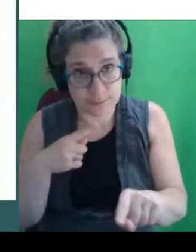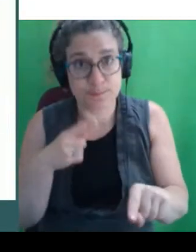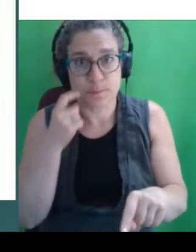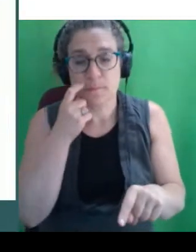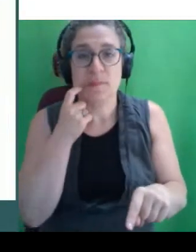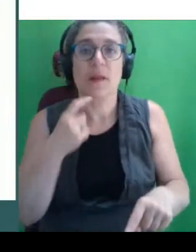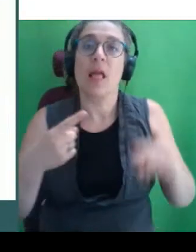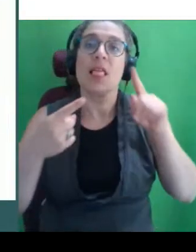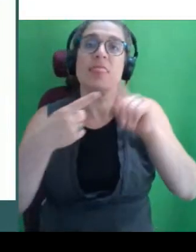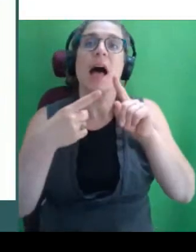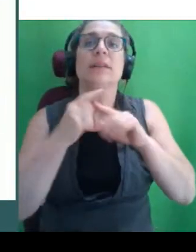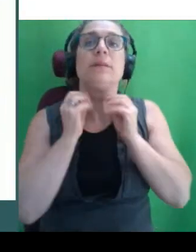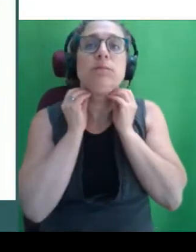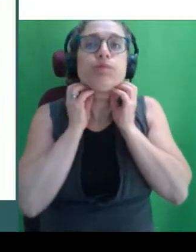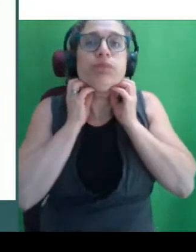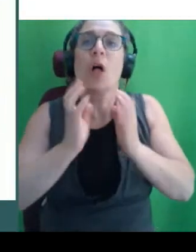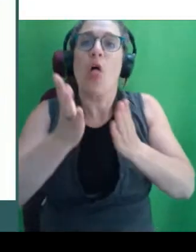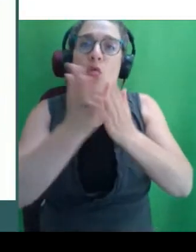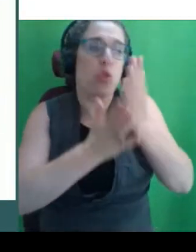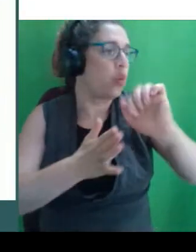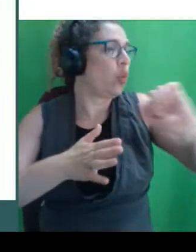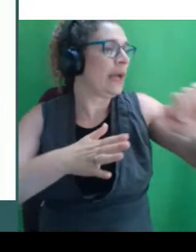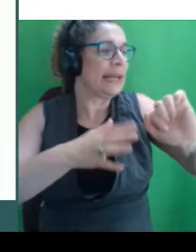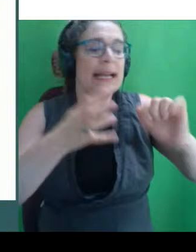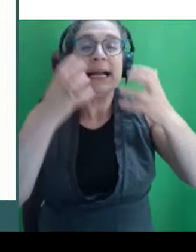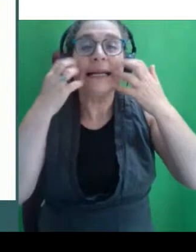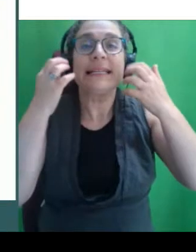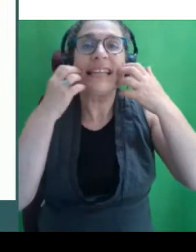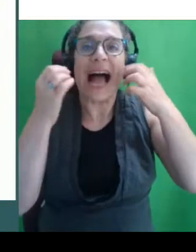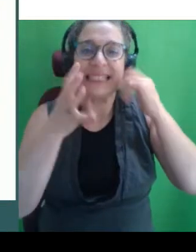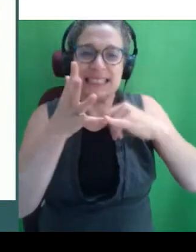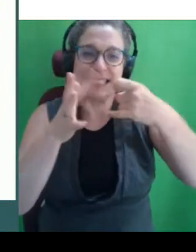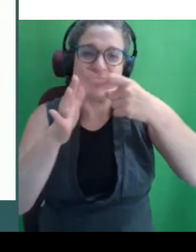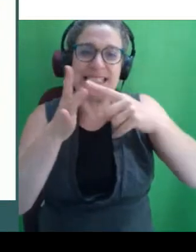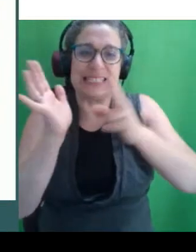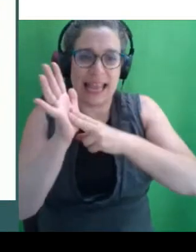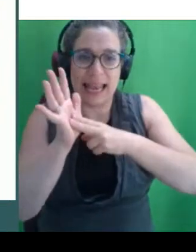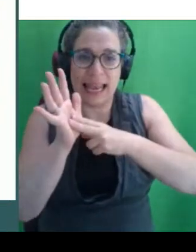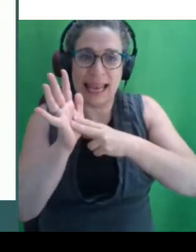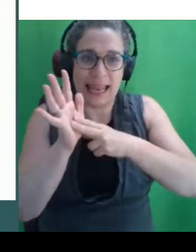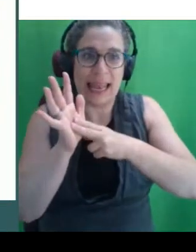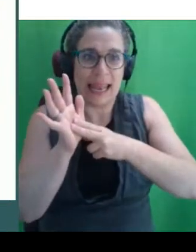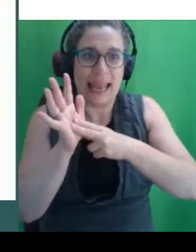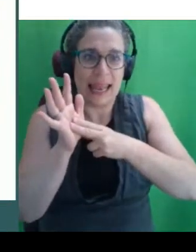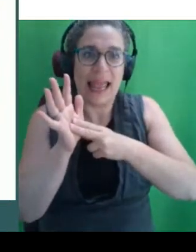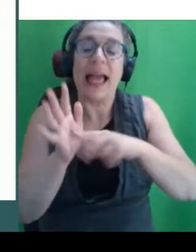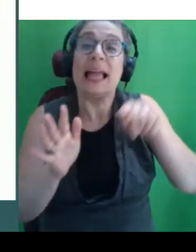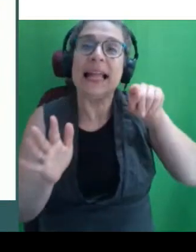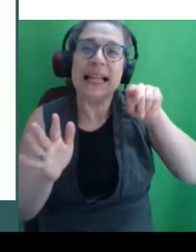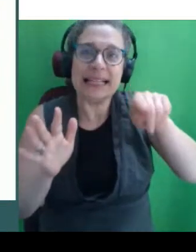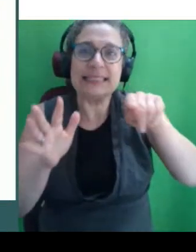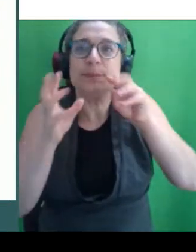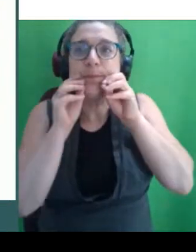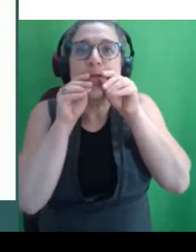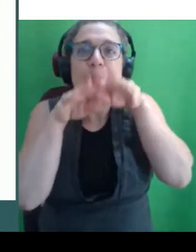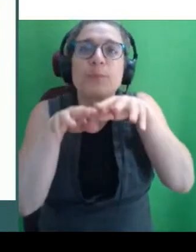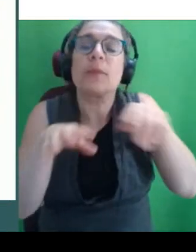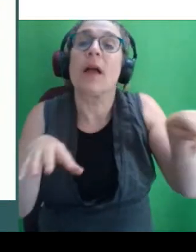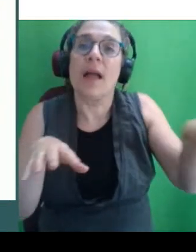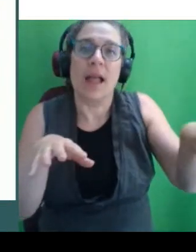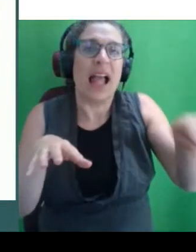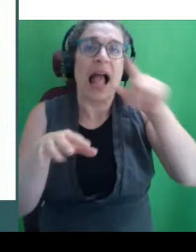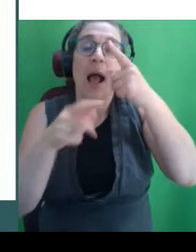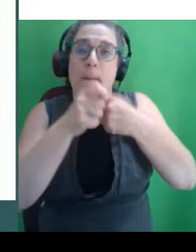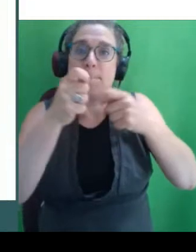by the skin, the sebaceous glands, and it can become within the hair and the fur of